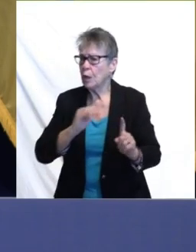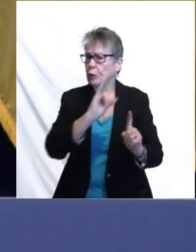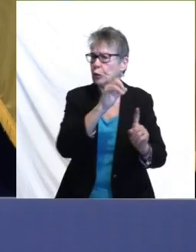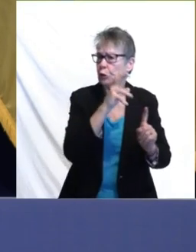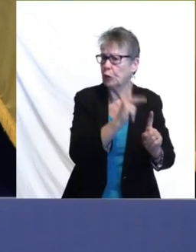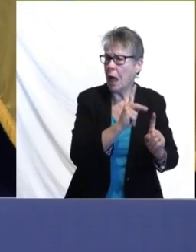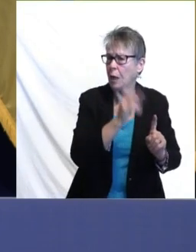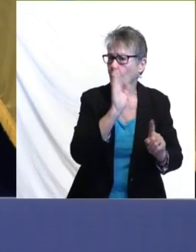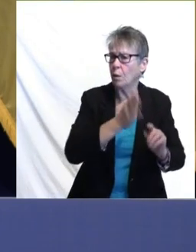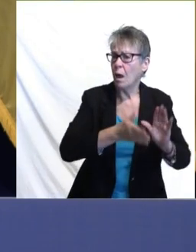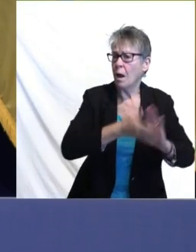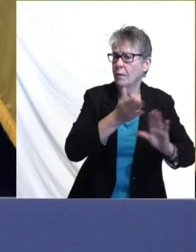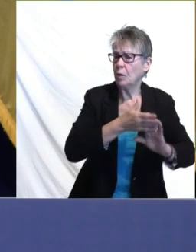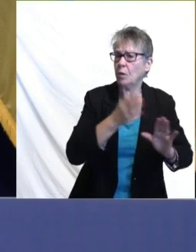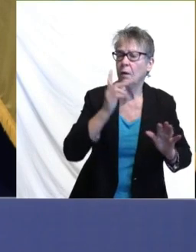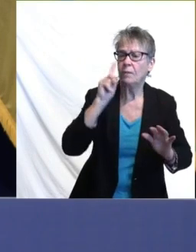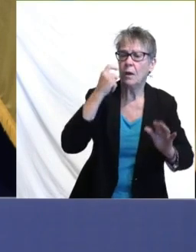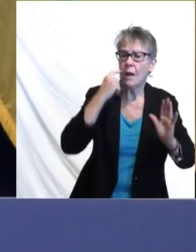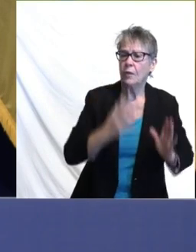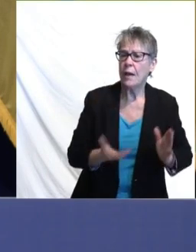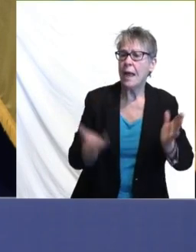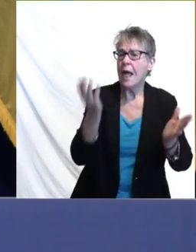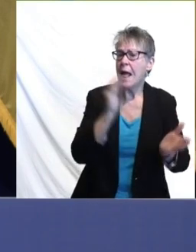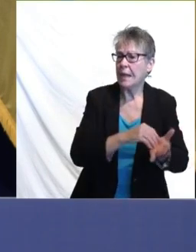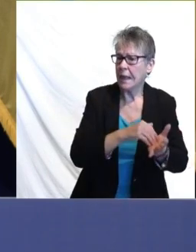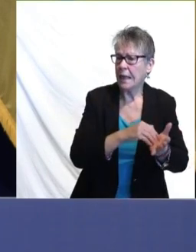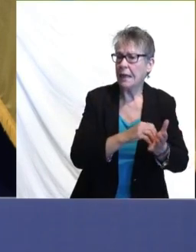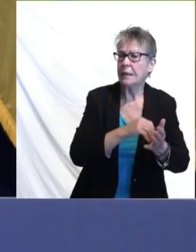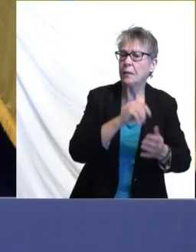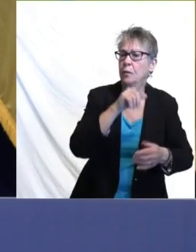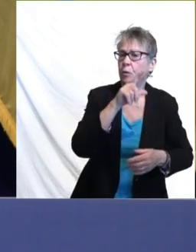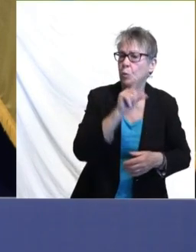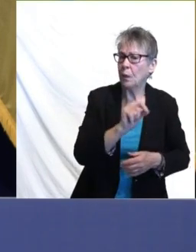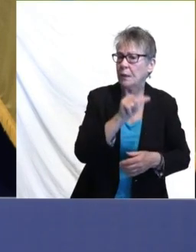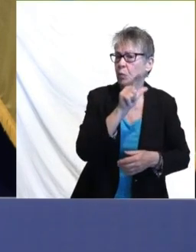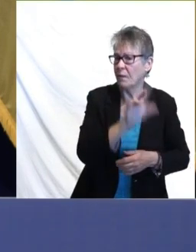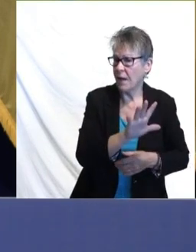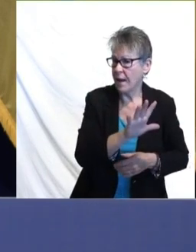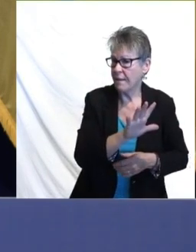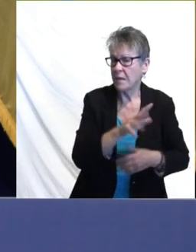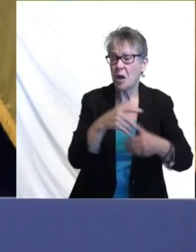2025? And for the commissioner, will information on the number of